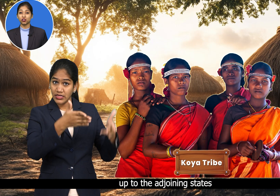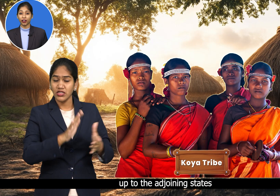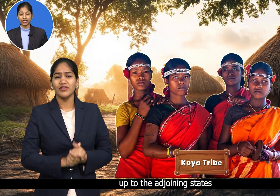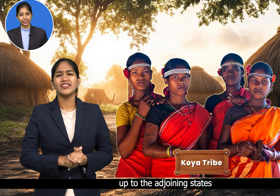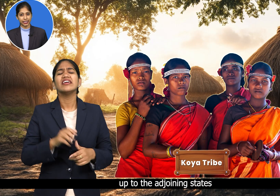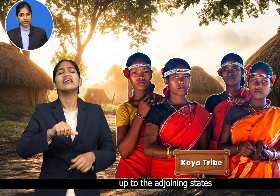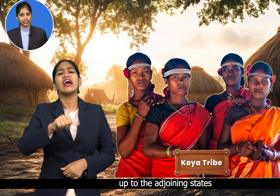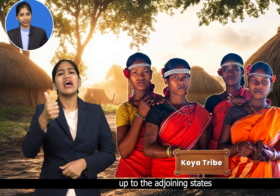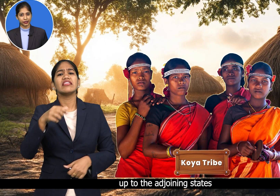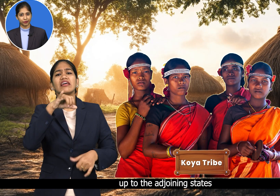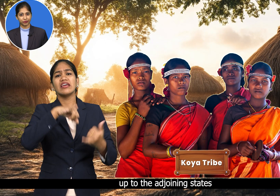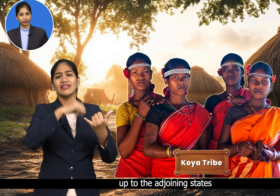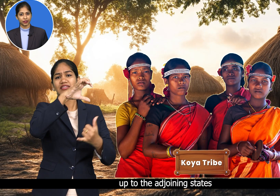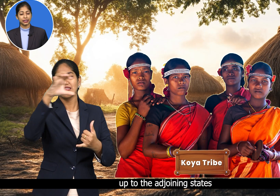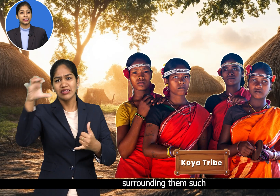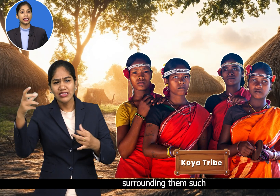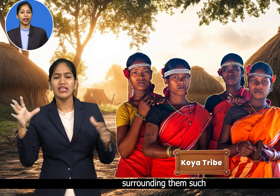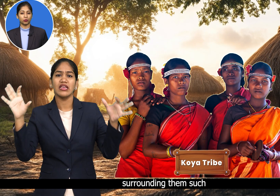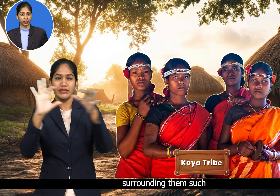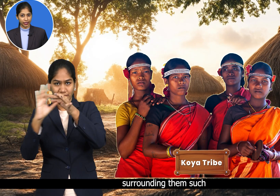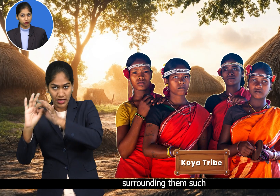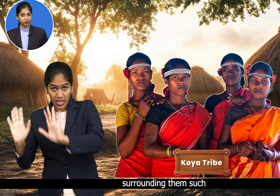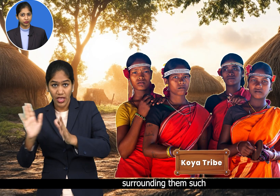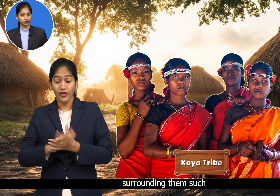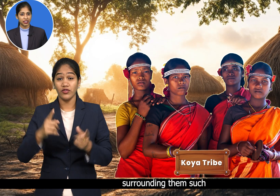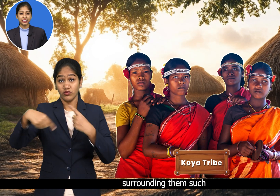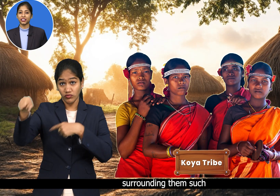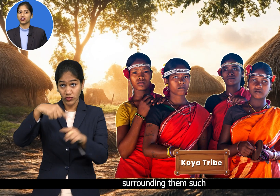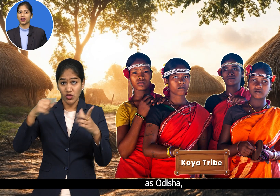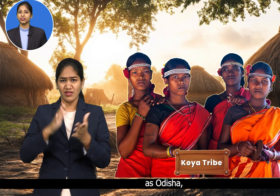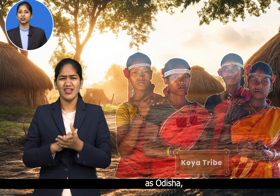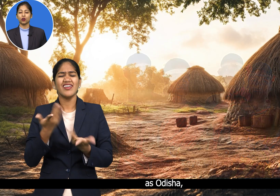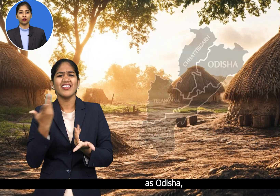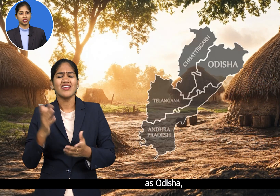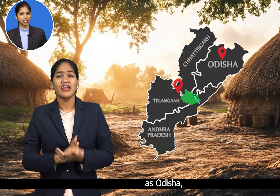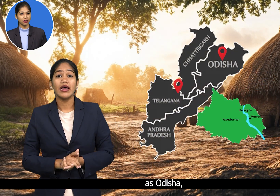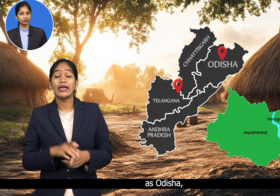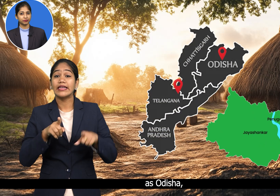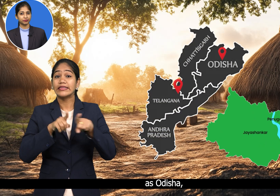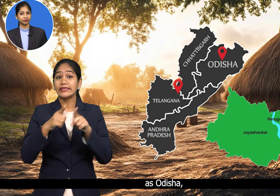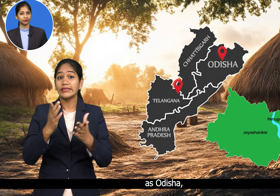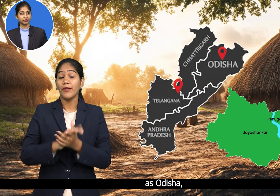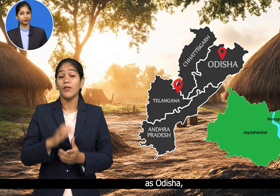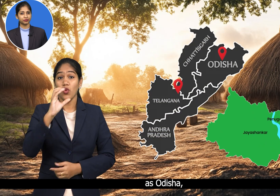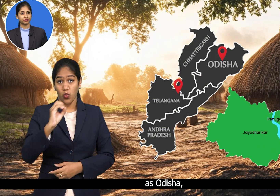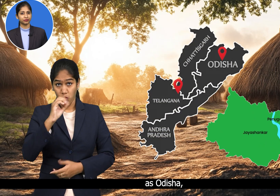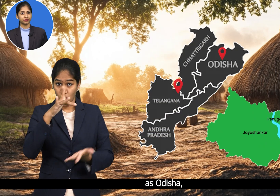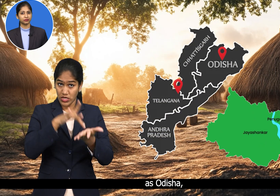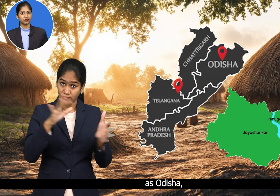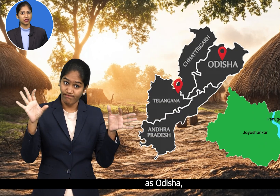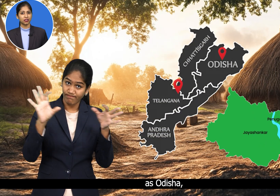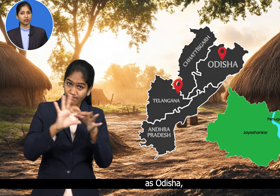the adjoining states surrounding them, such as Odisha,